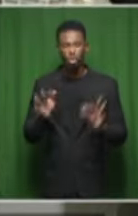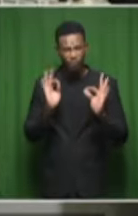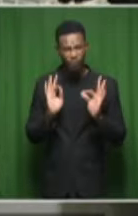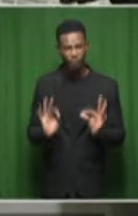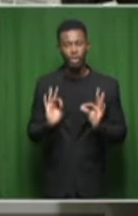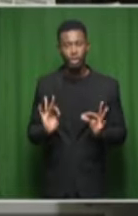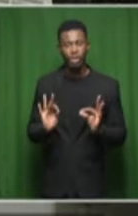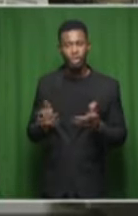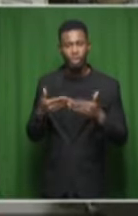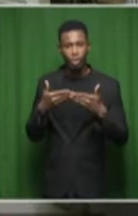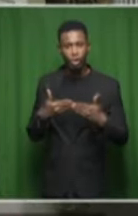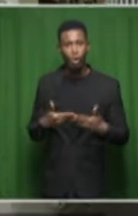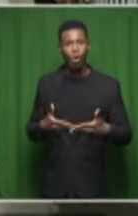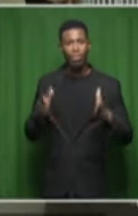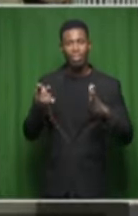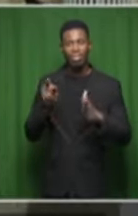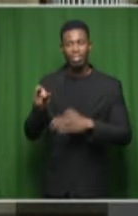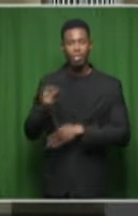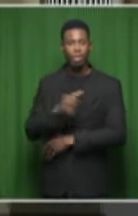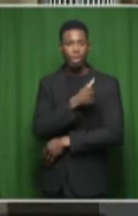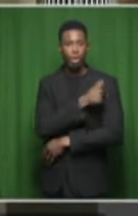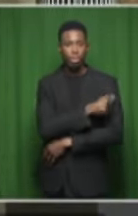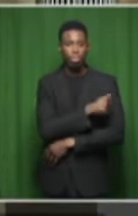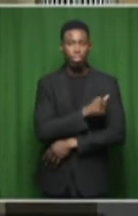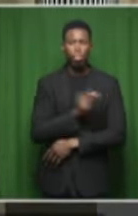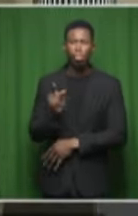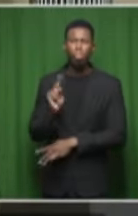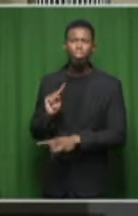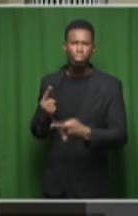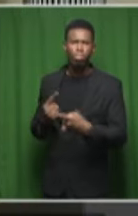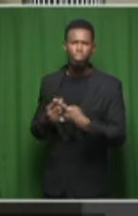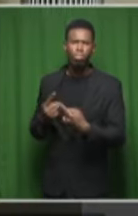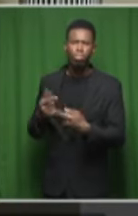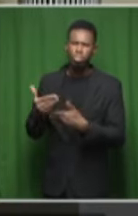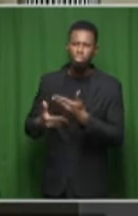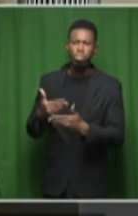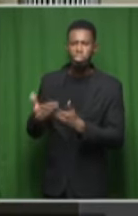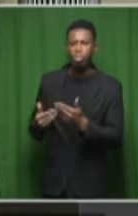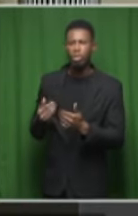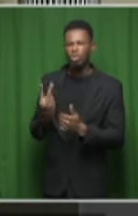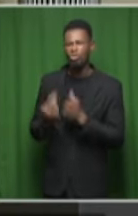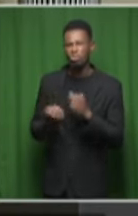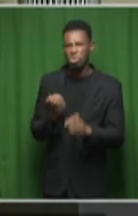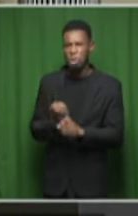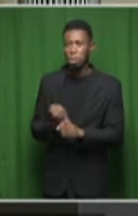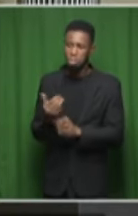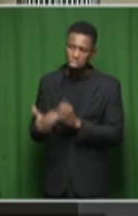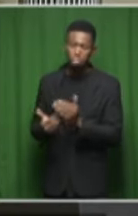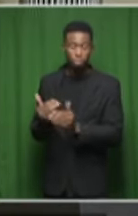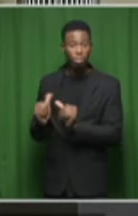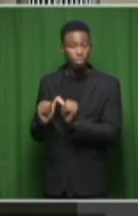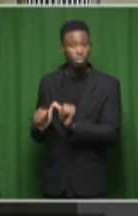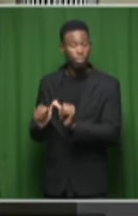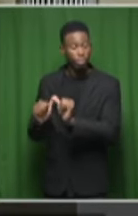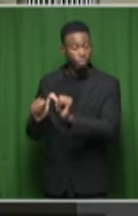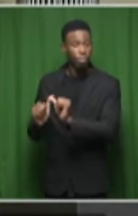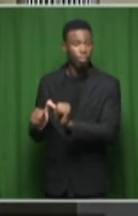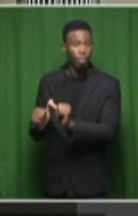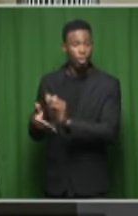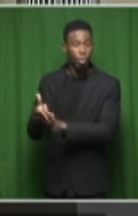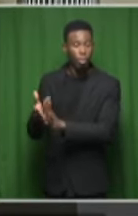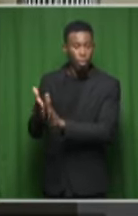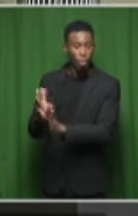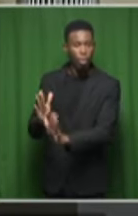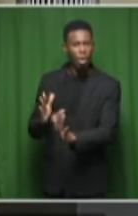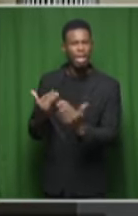officially opening up the hospital. It has been in operation now for the past 2 years, as the CEO has said. And today,